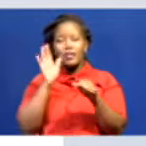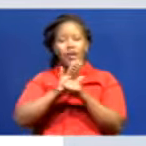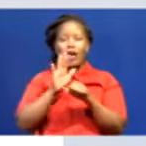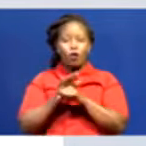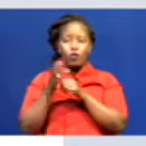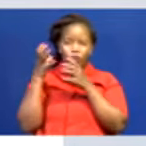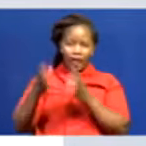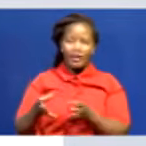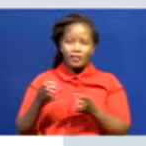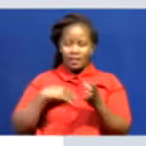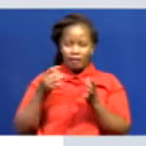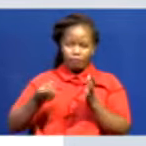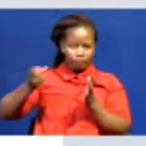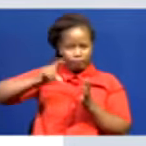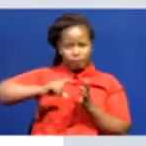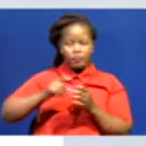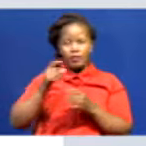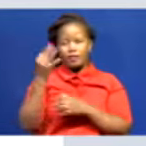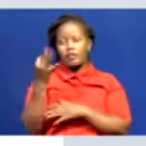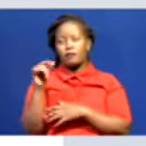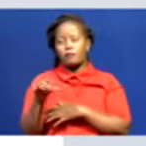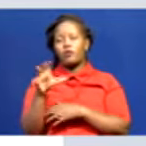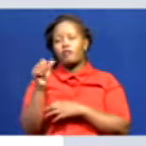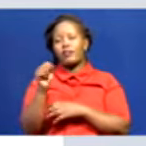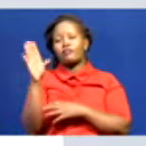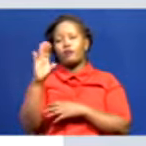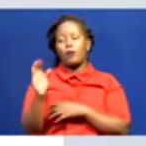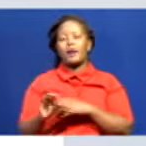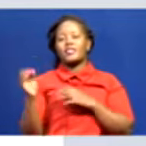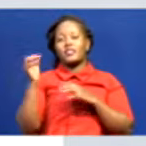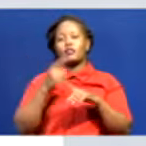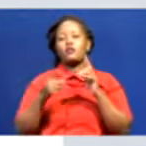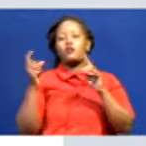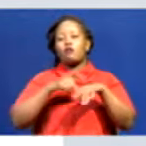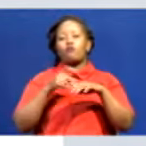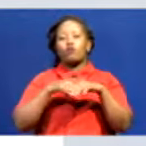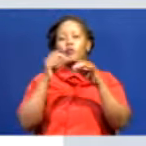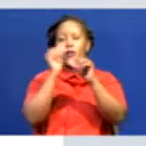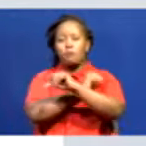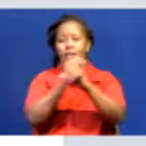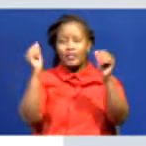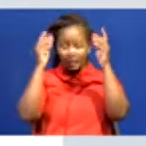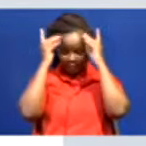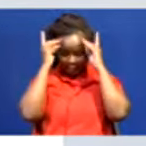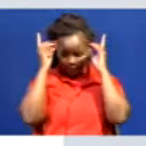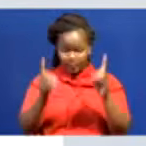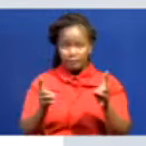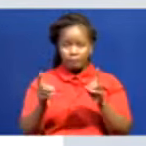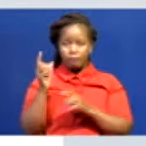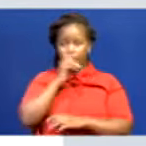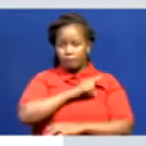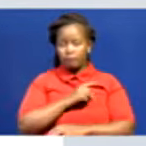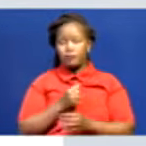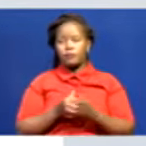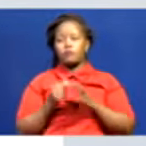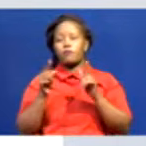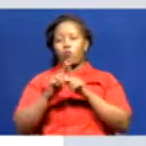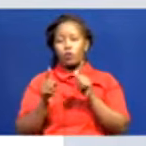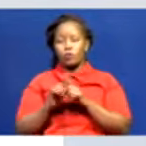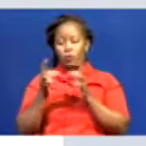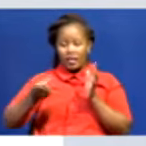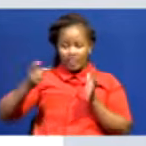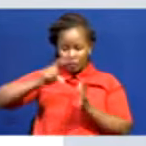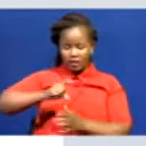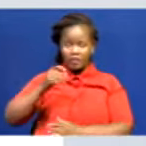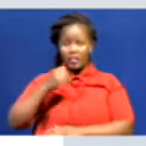by 3.3%, of course, since the president made that decision. And additionally, container